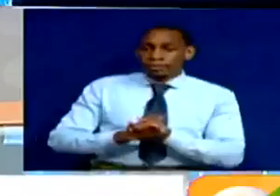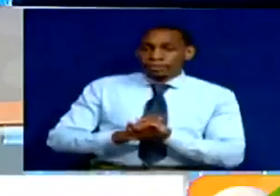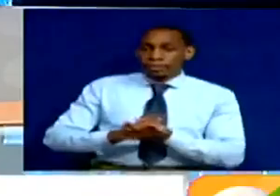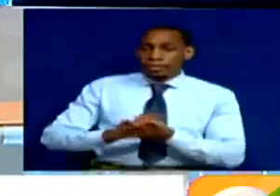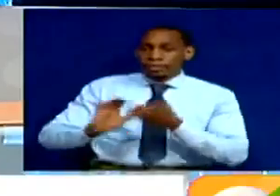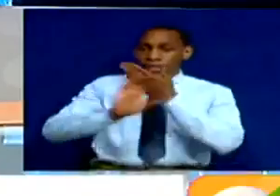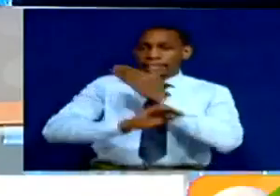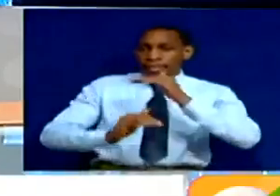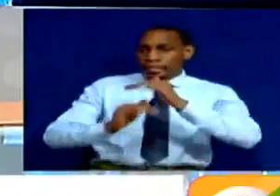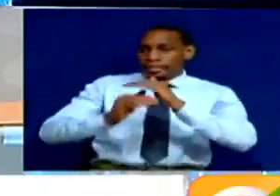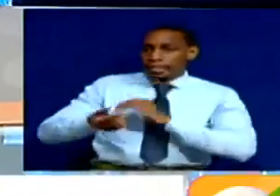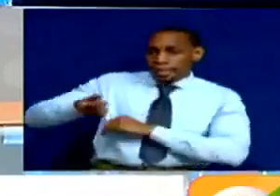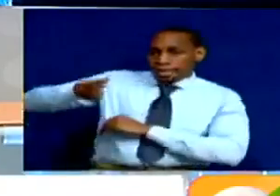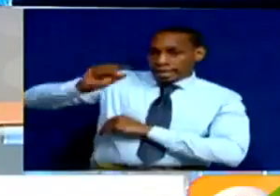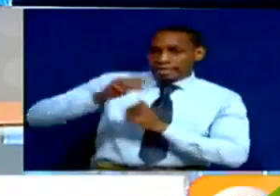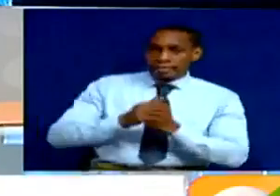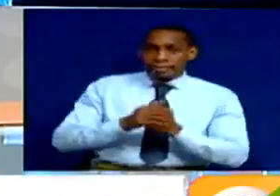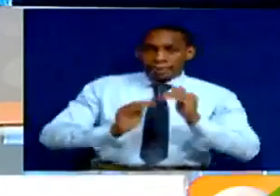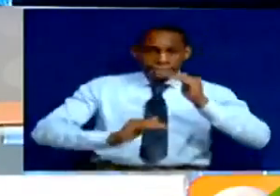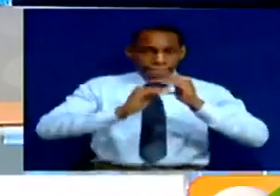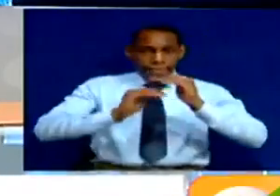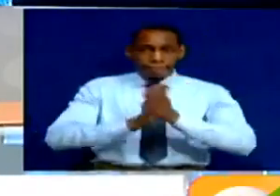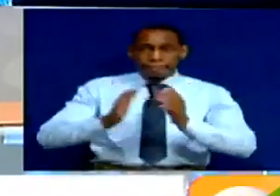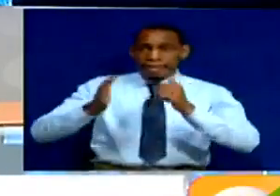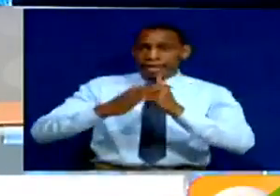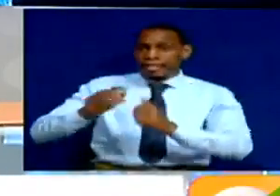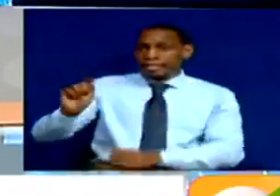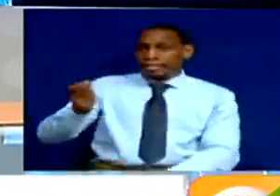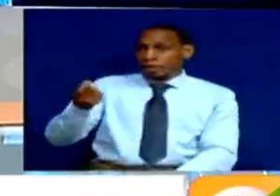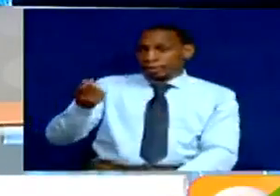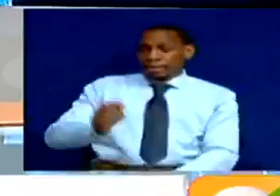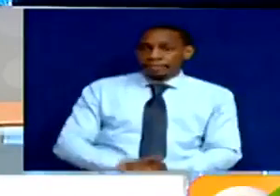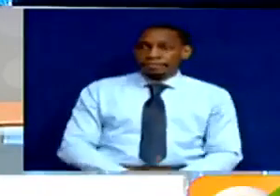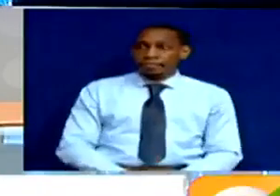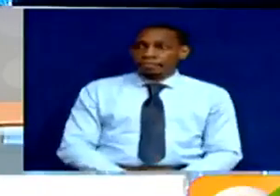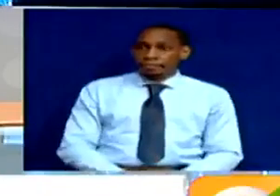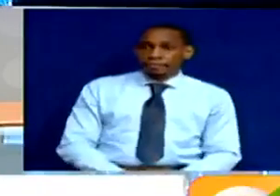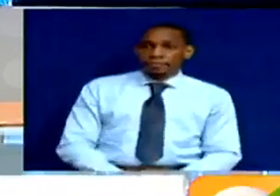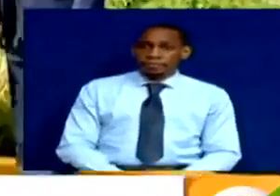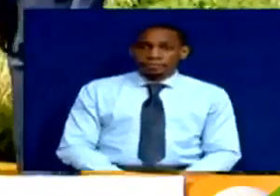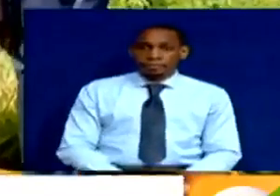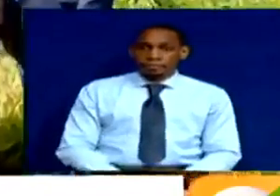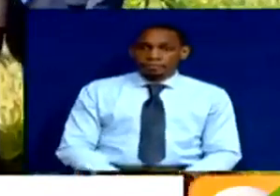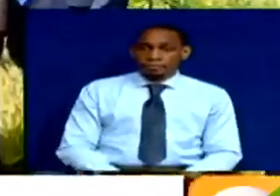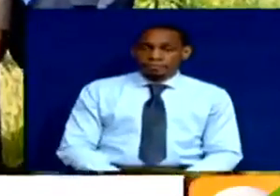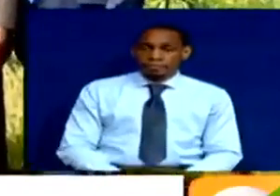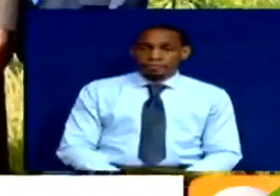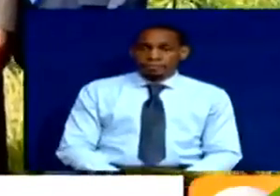ceiling raised to at least 9 trillion shillings. Take a listen.